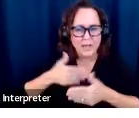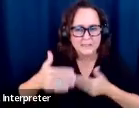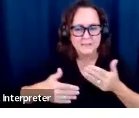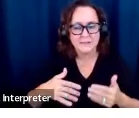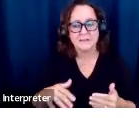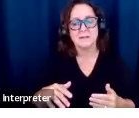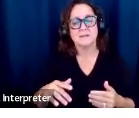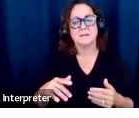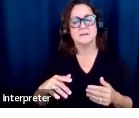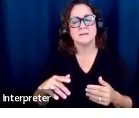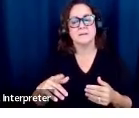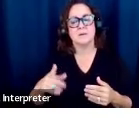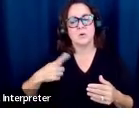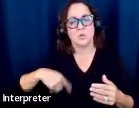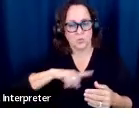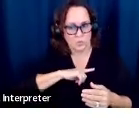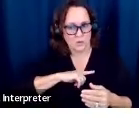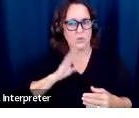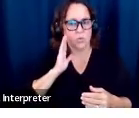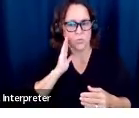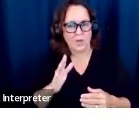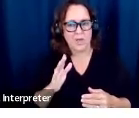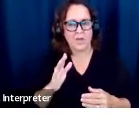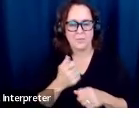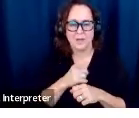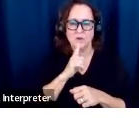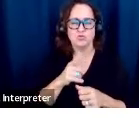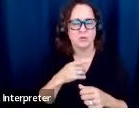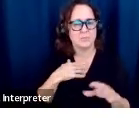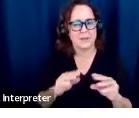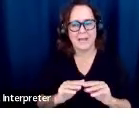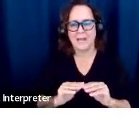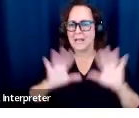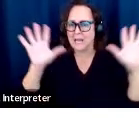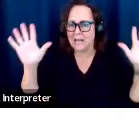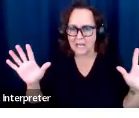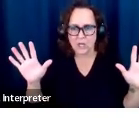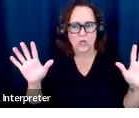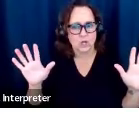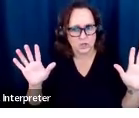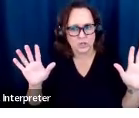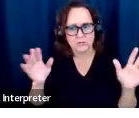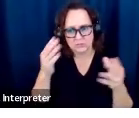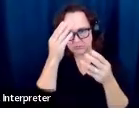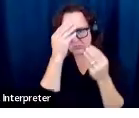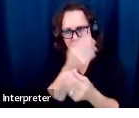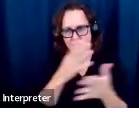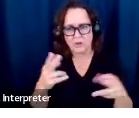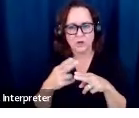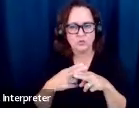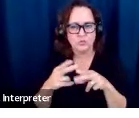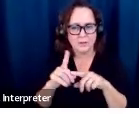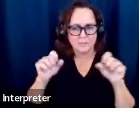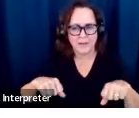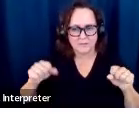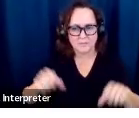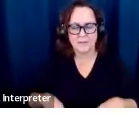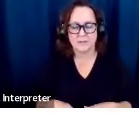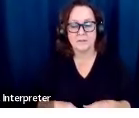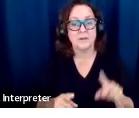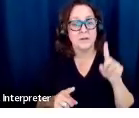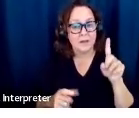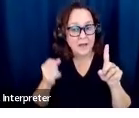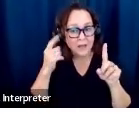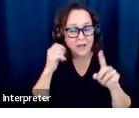the waiver, we'll make sure we're transparent with y'all and get you that information as soon as possible. That being